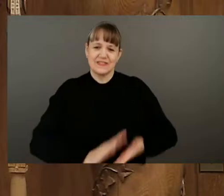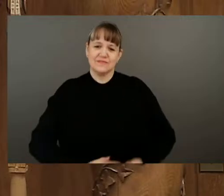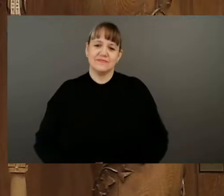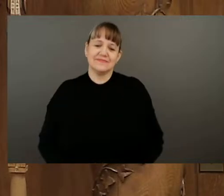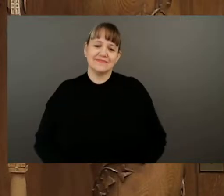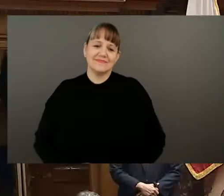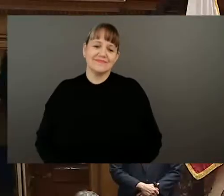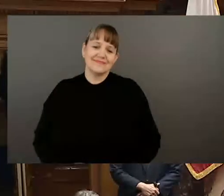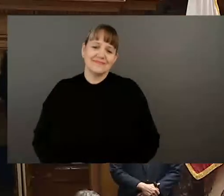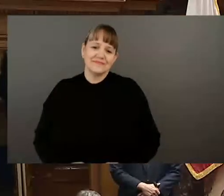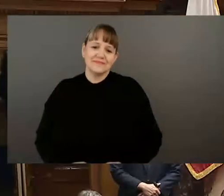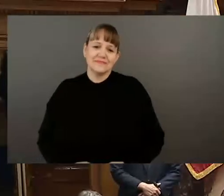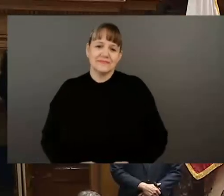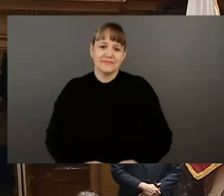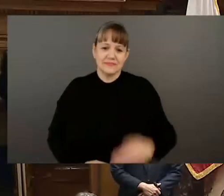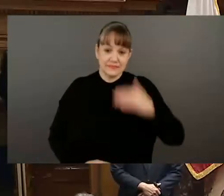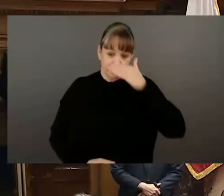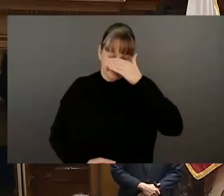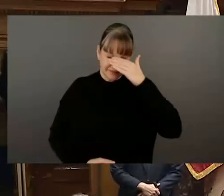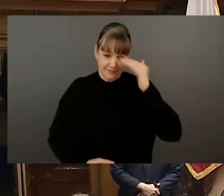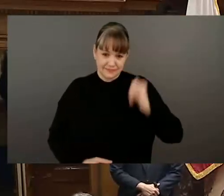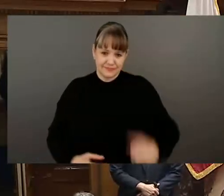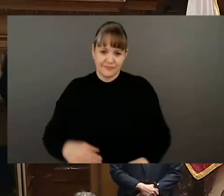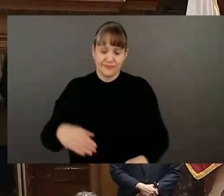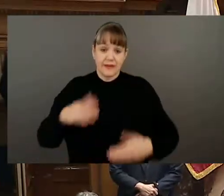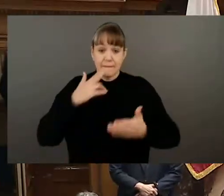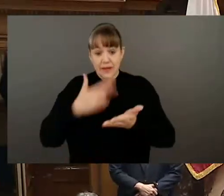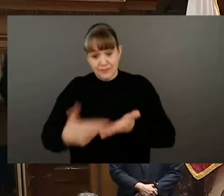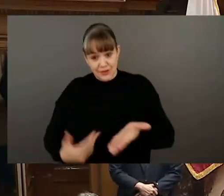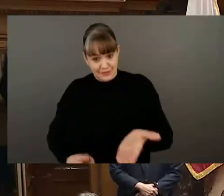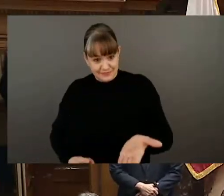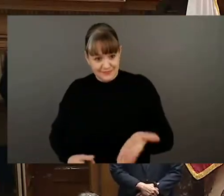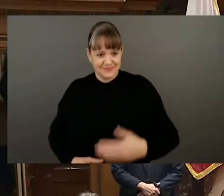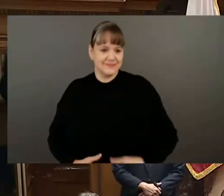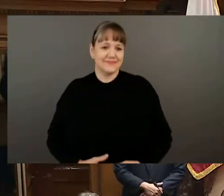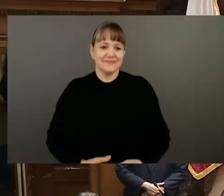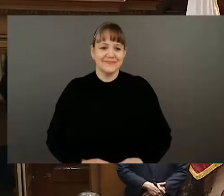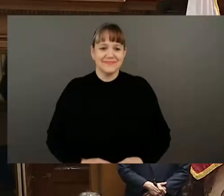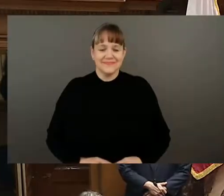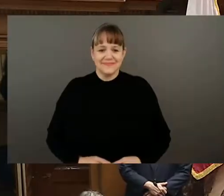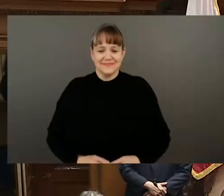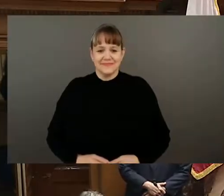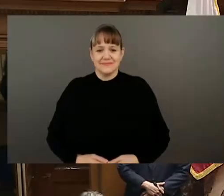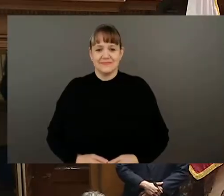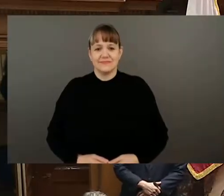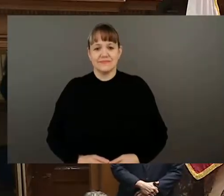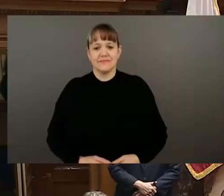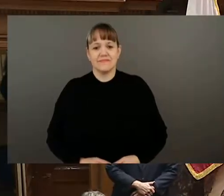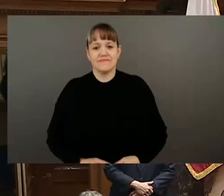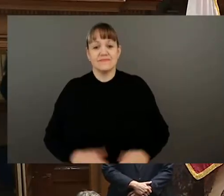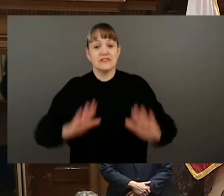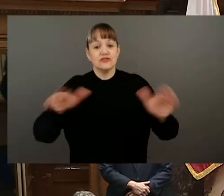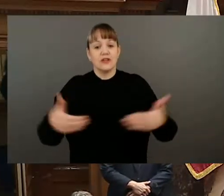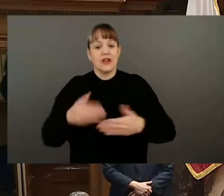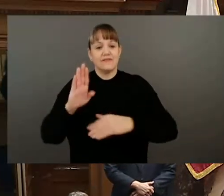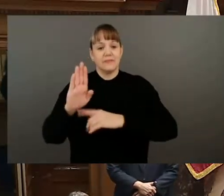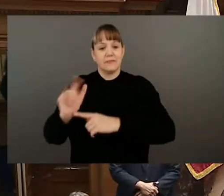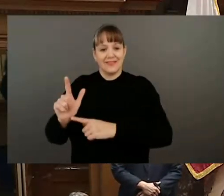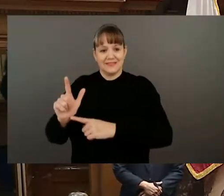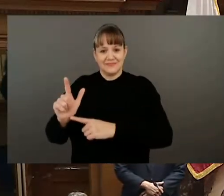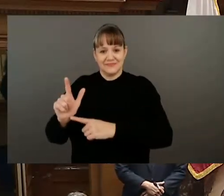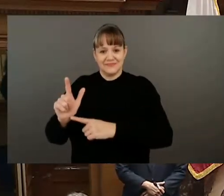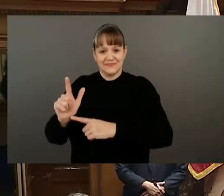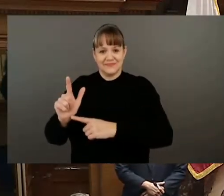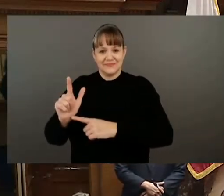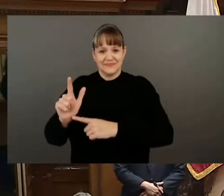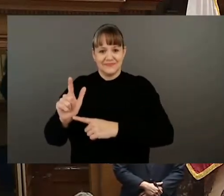Madam Clerk. Introduction of bills. Statements by members. The member for